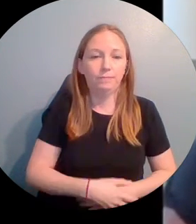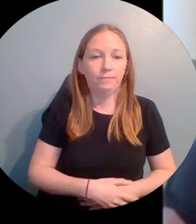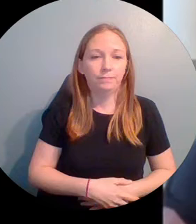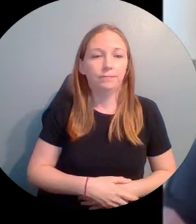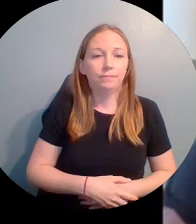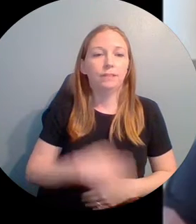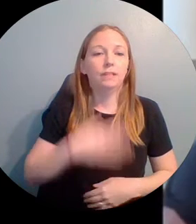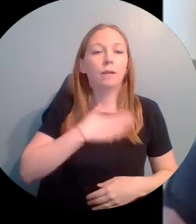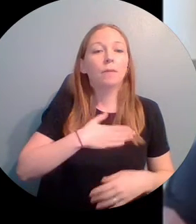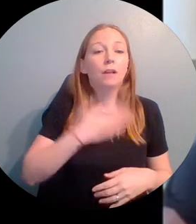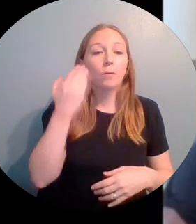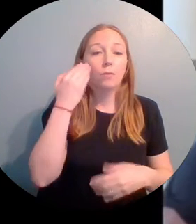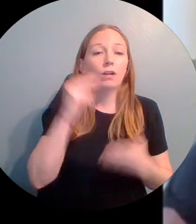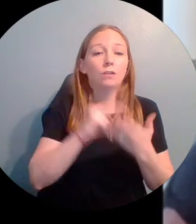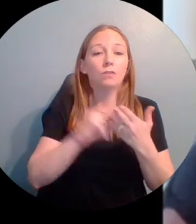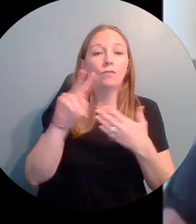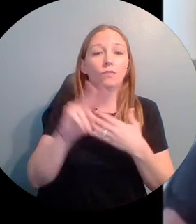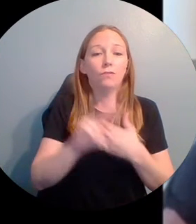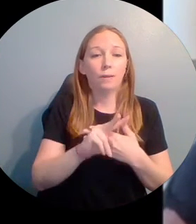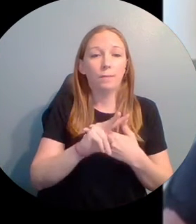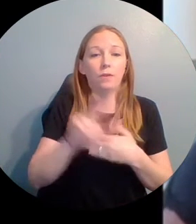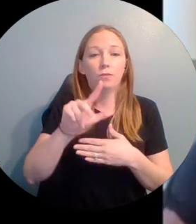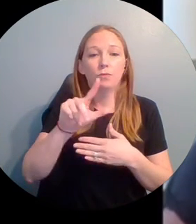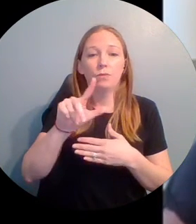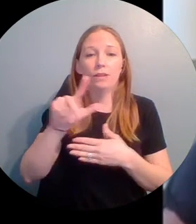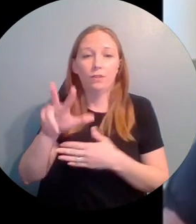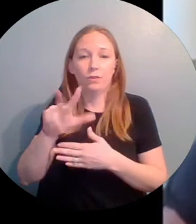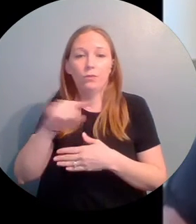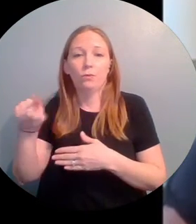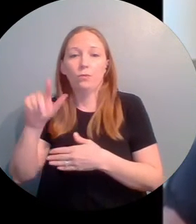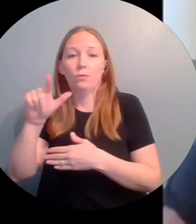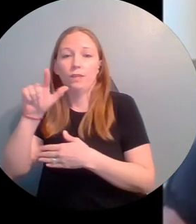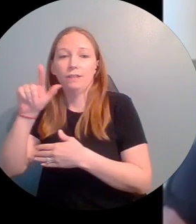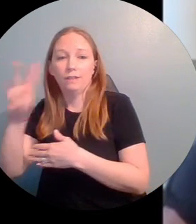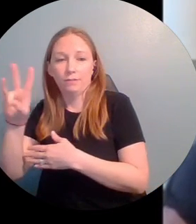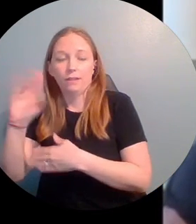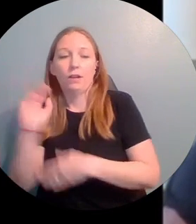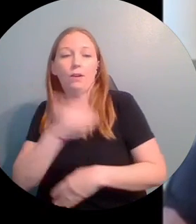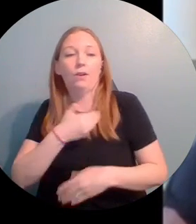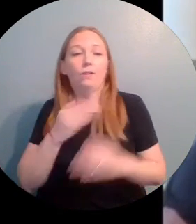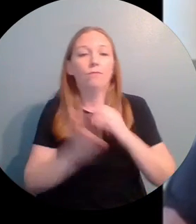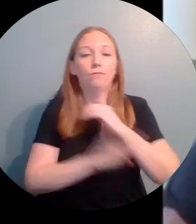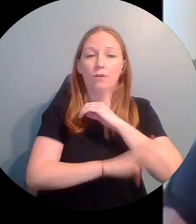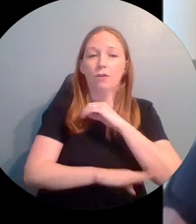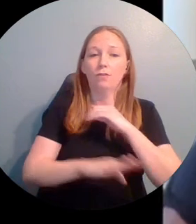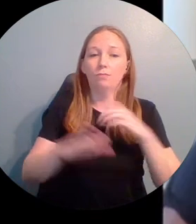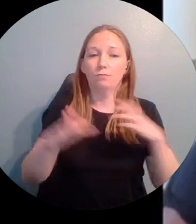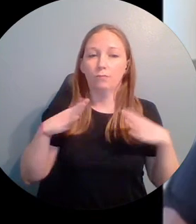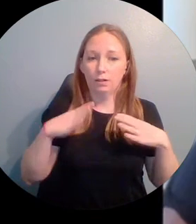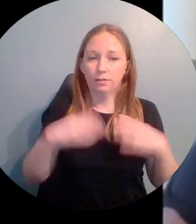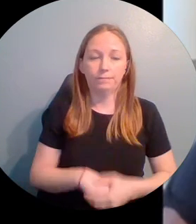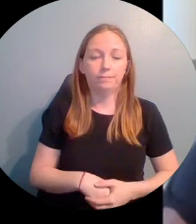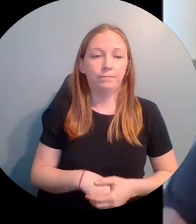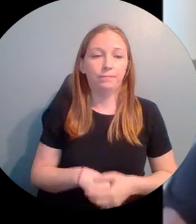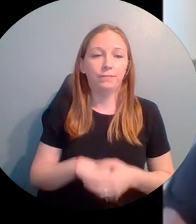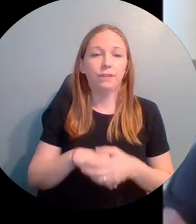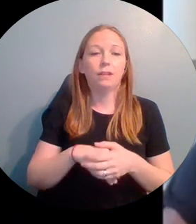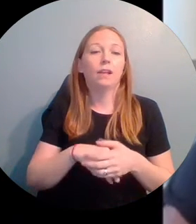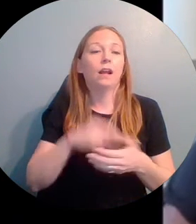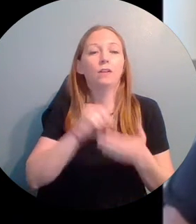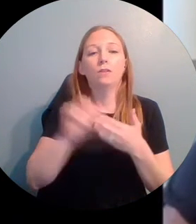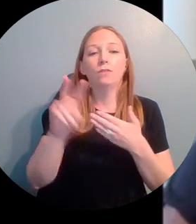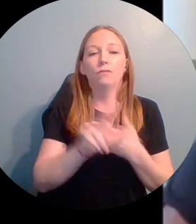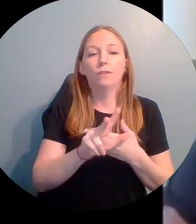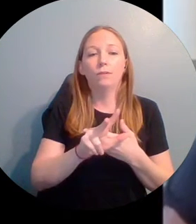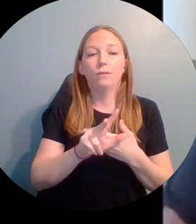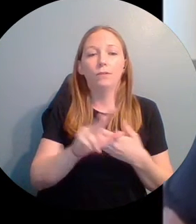through the 27th is our fall break. November 30th starts our Scholastic Online Book Fair.